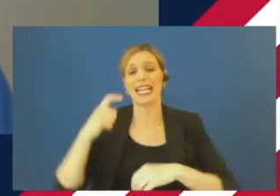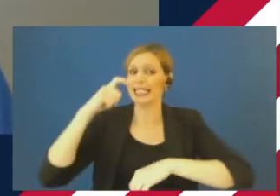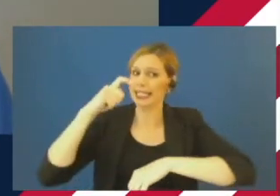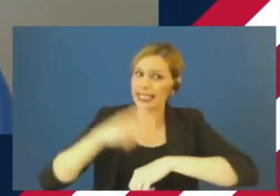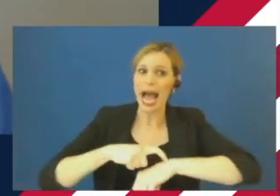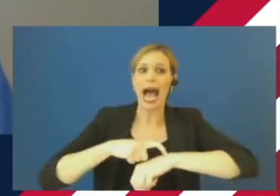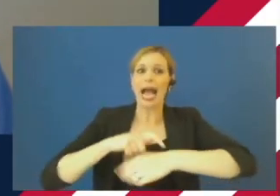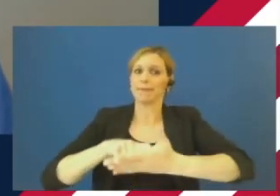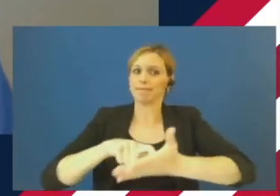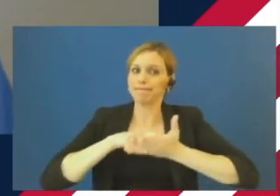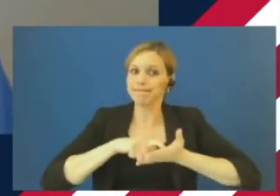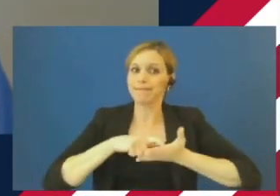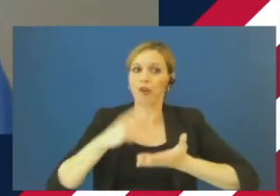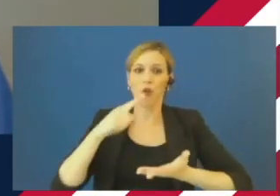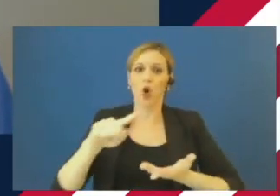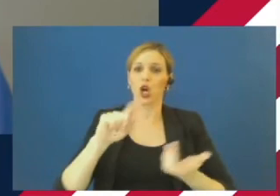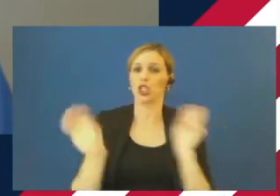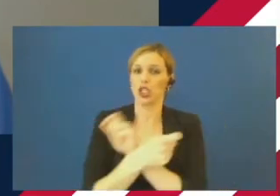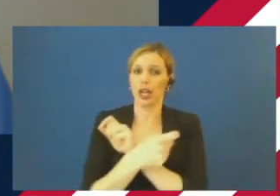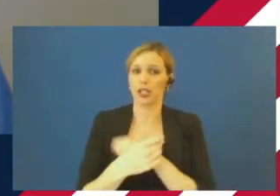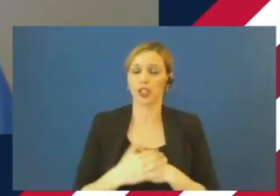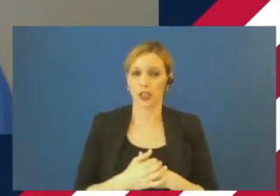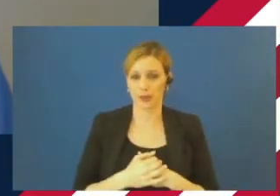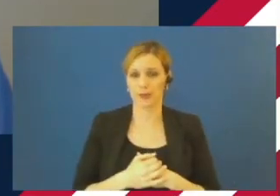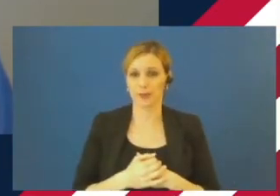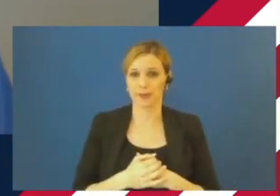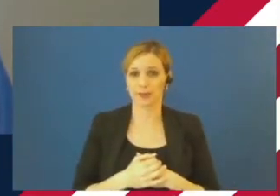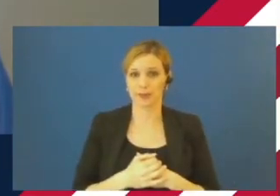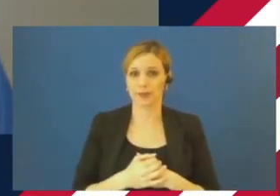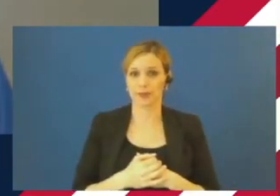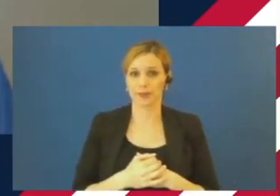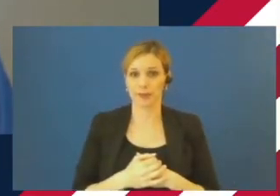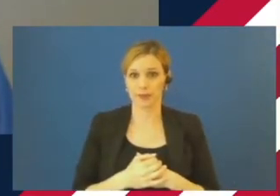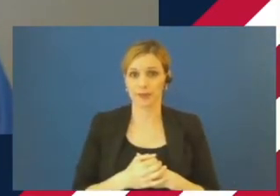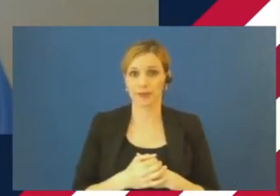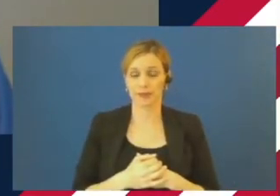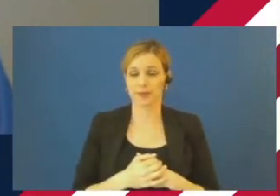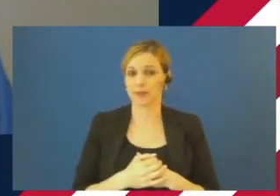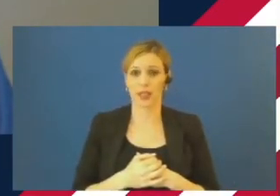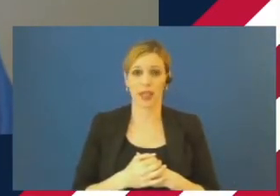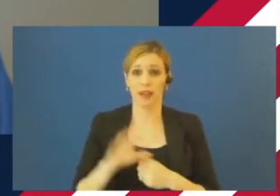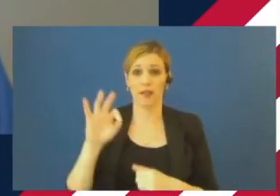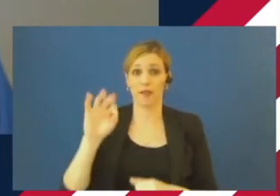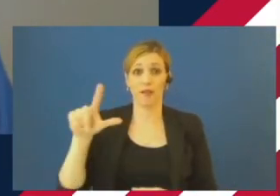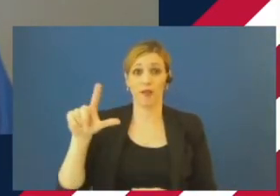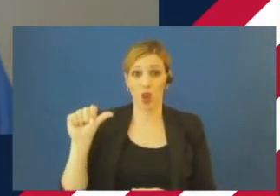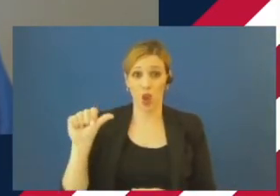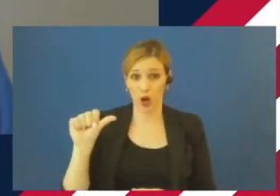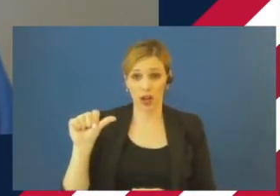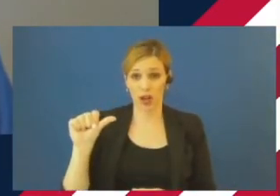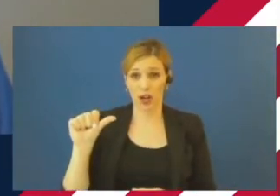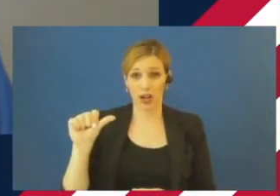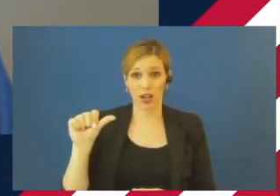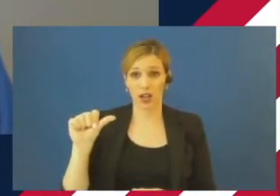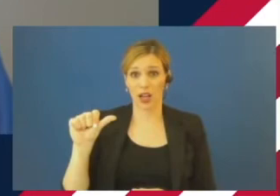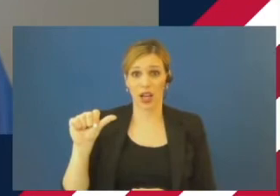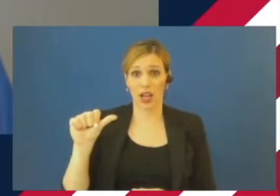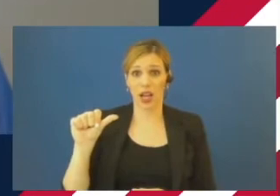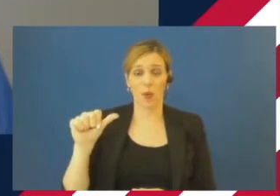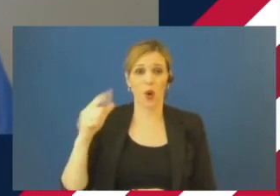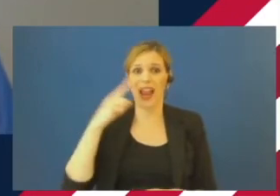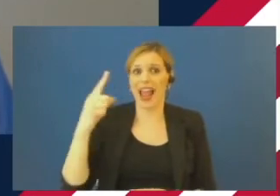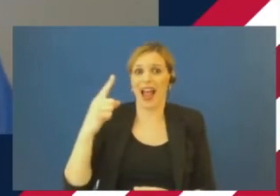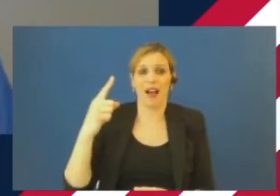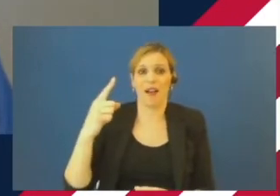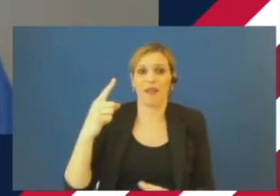hero. And that shouldn't be true anymore. Because in Florida, when you have big sunlight flooding and